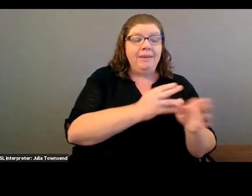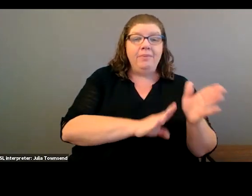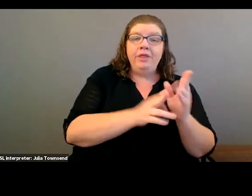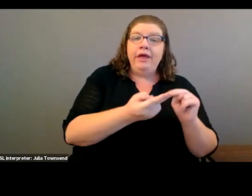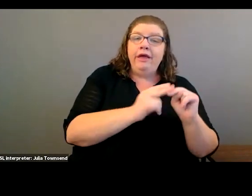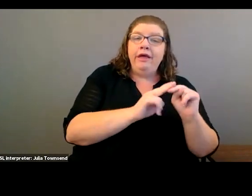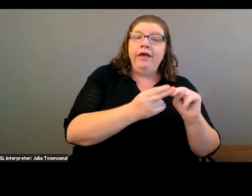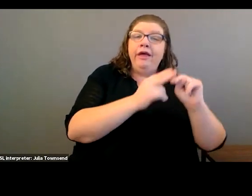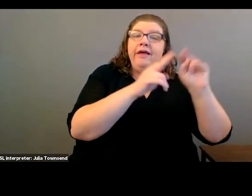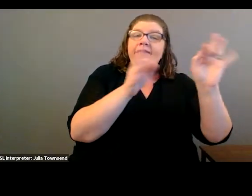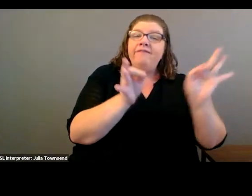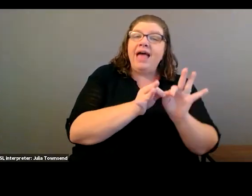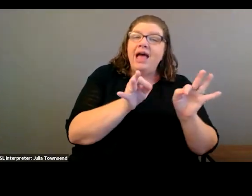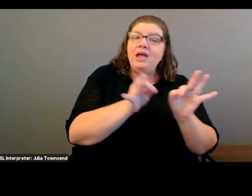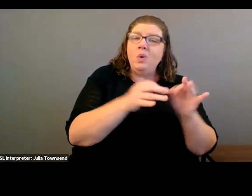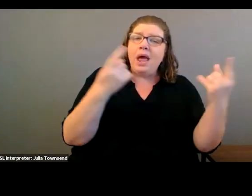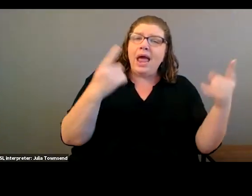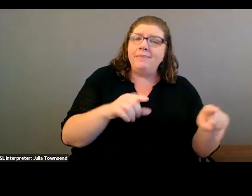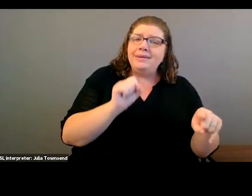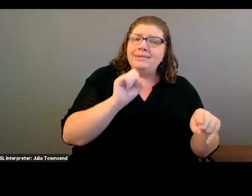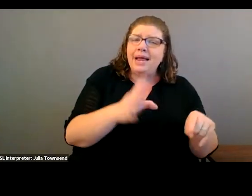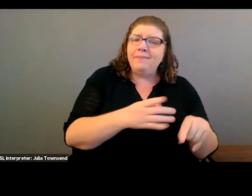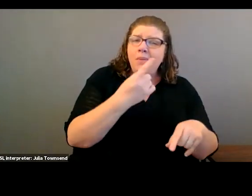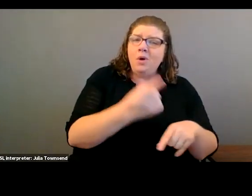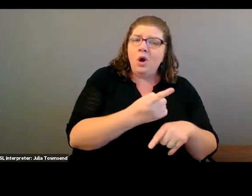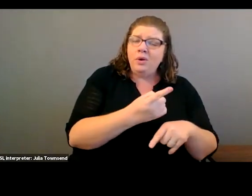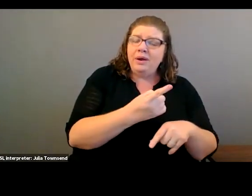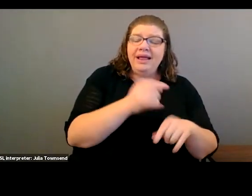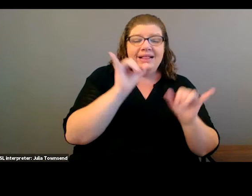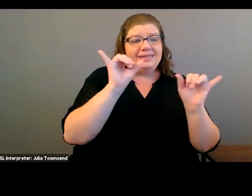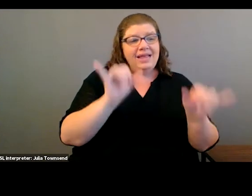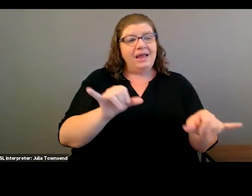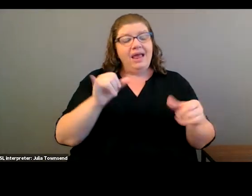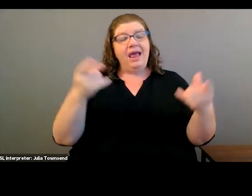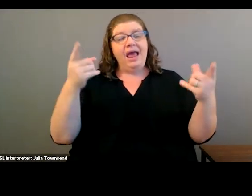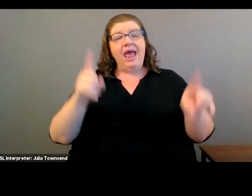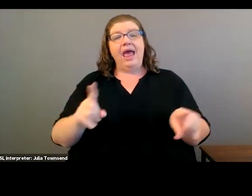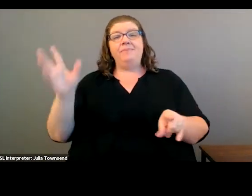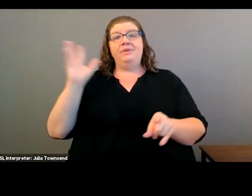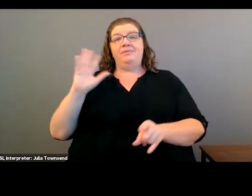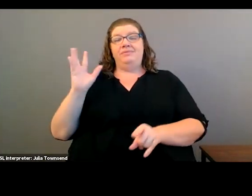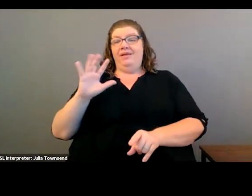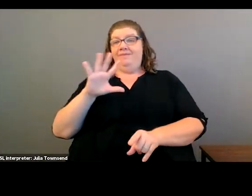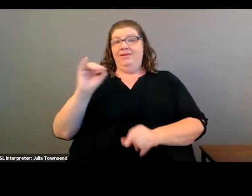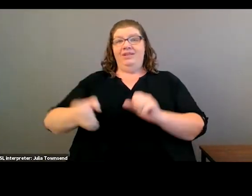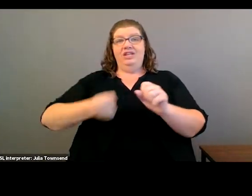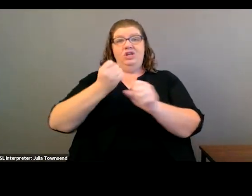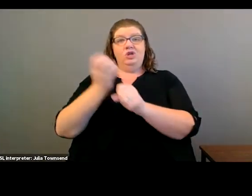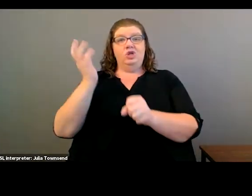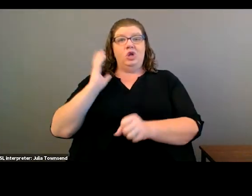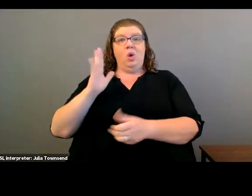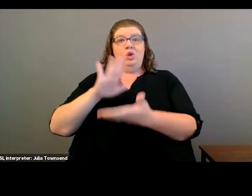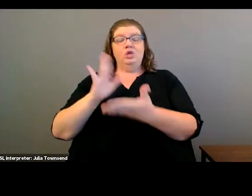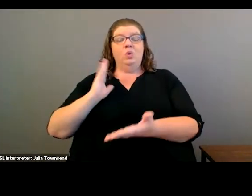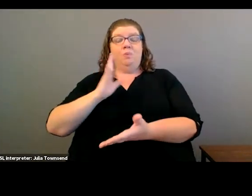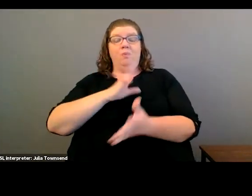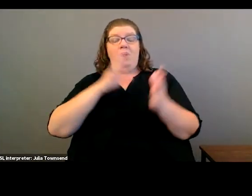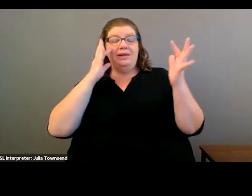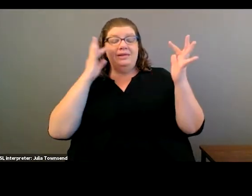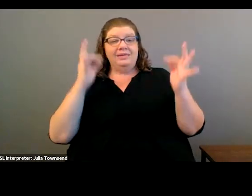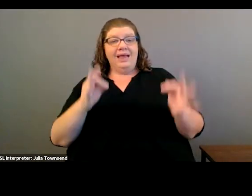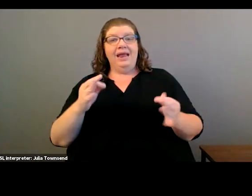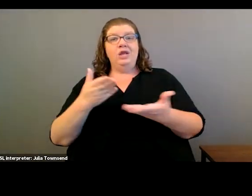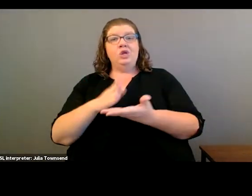take place in Santa Barbara. This is reminiscent of something that happened 50 years ago when our school board decided it was okay